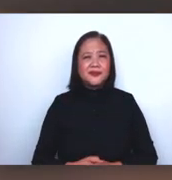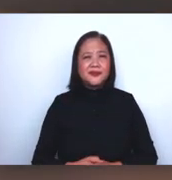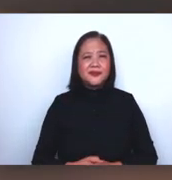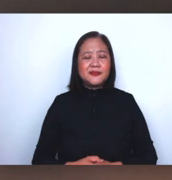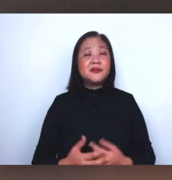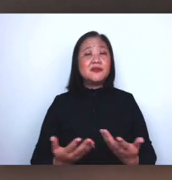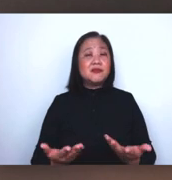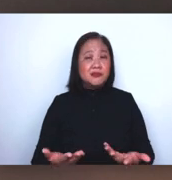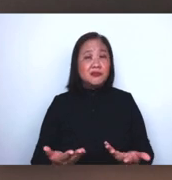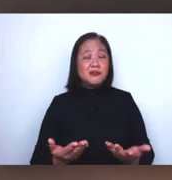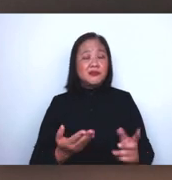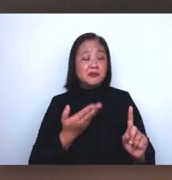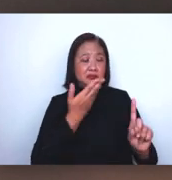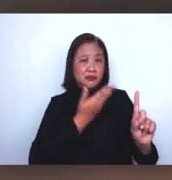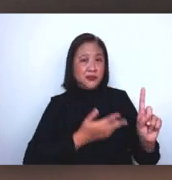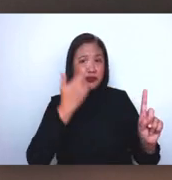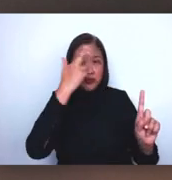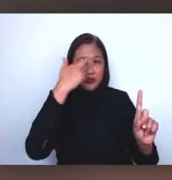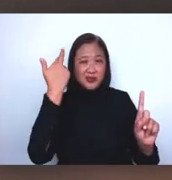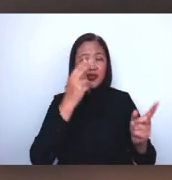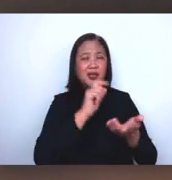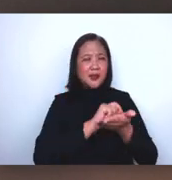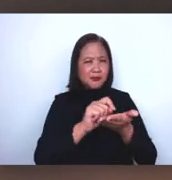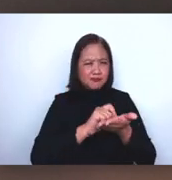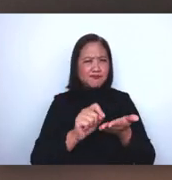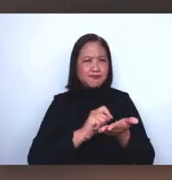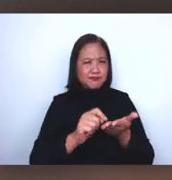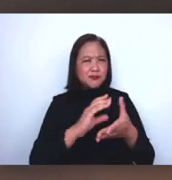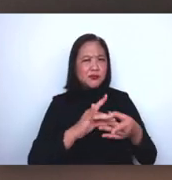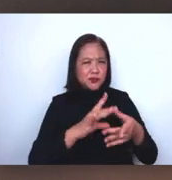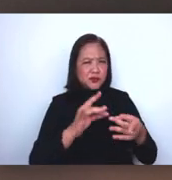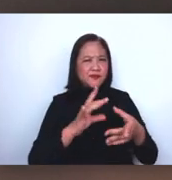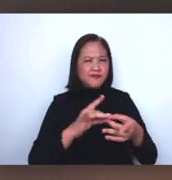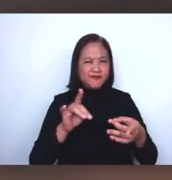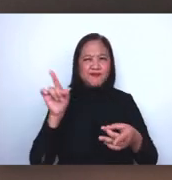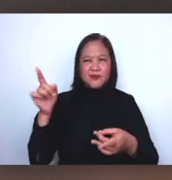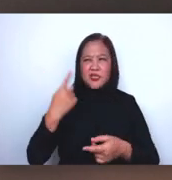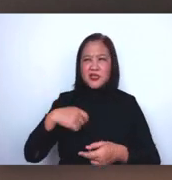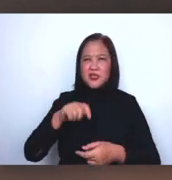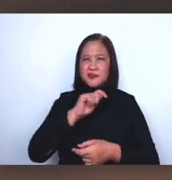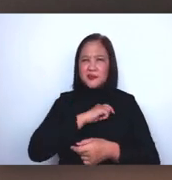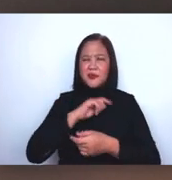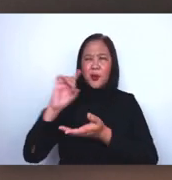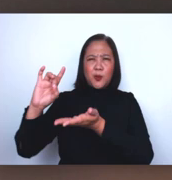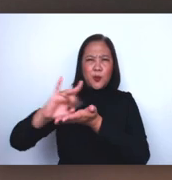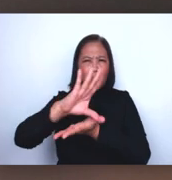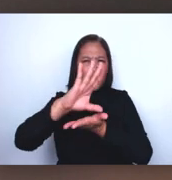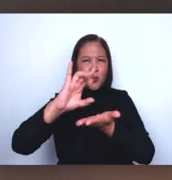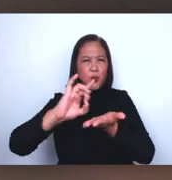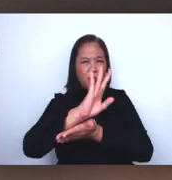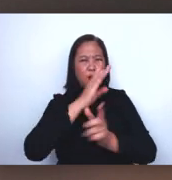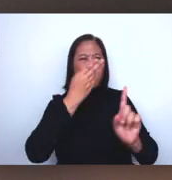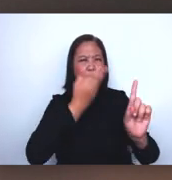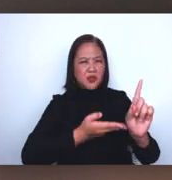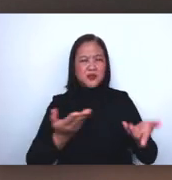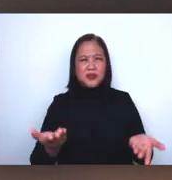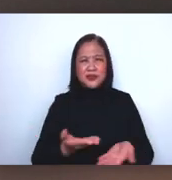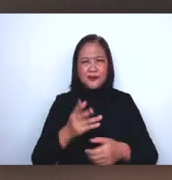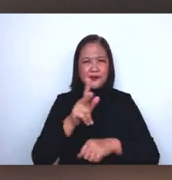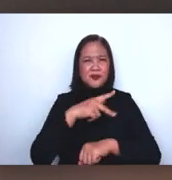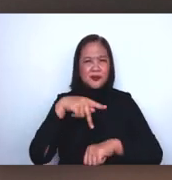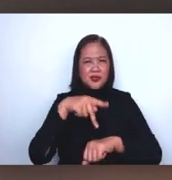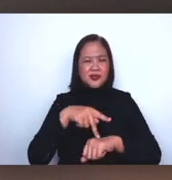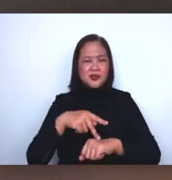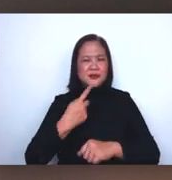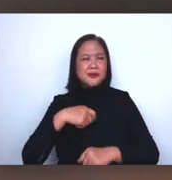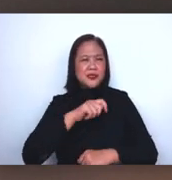And because of what he has written, he has earned the eternal hatred of the Spaniards here in the Philippines. And for